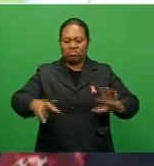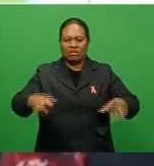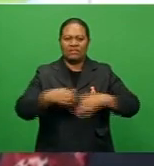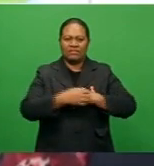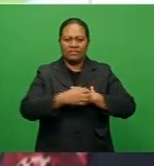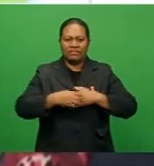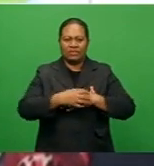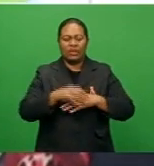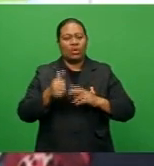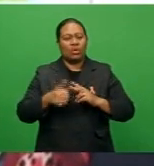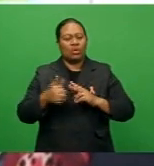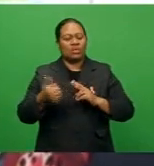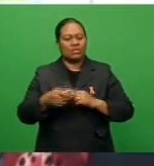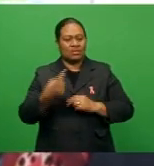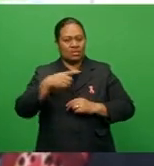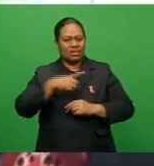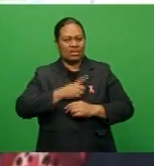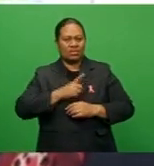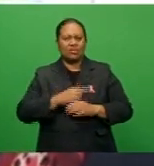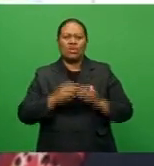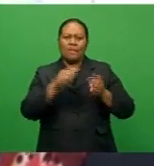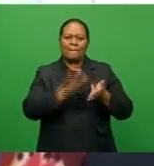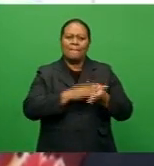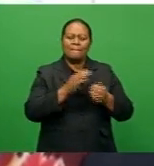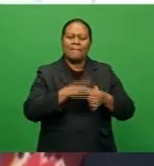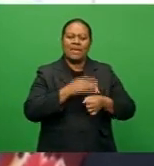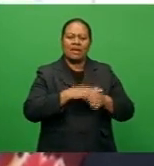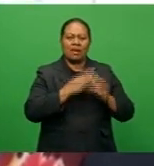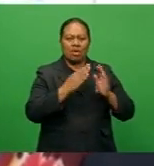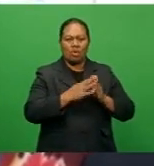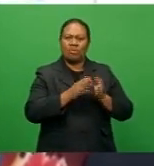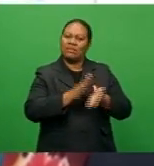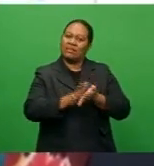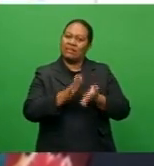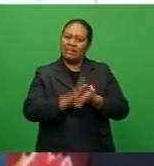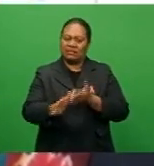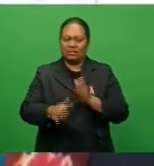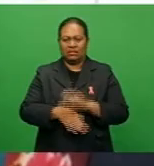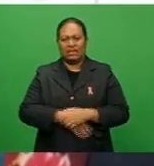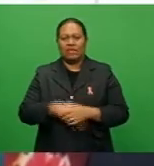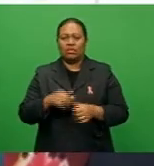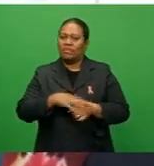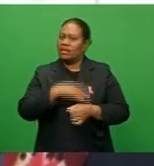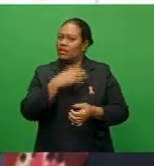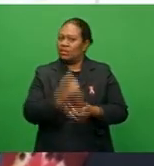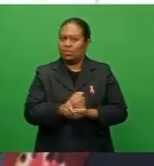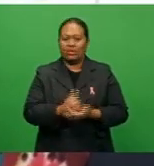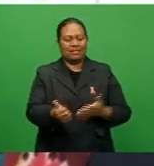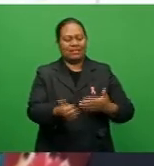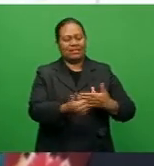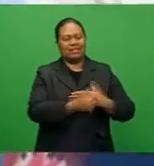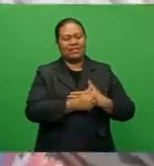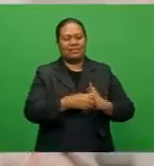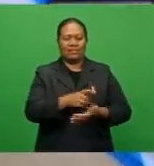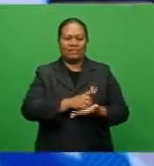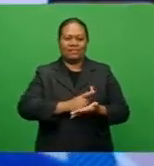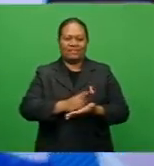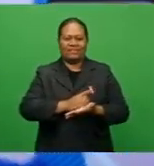It's also on us to keep our homes clean, well ventilated, and to ensure that it is safe from